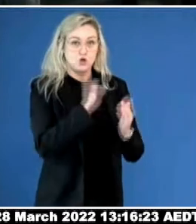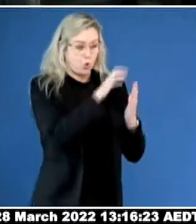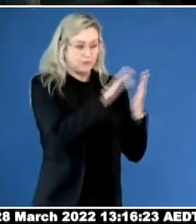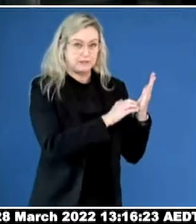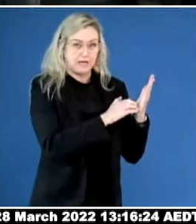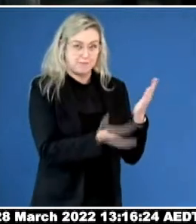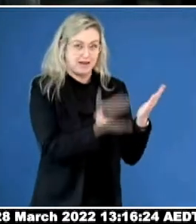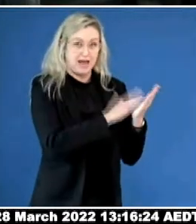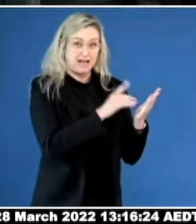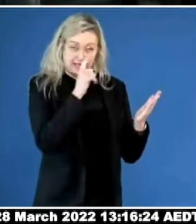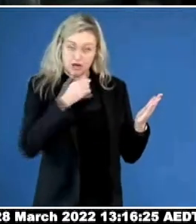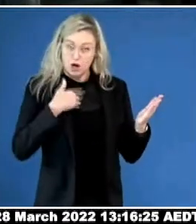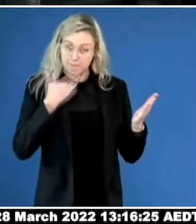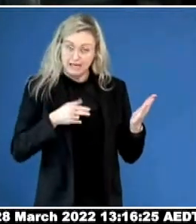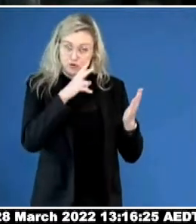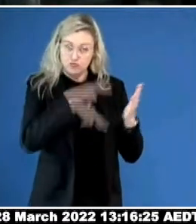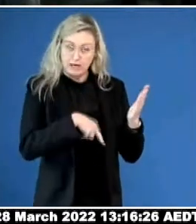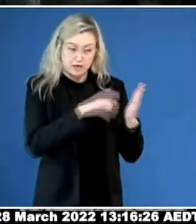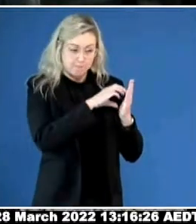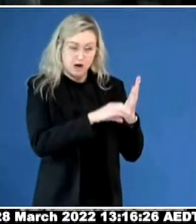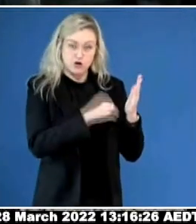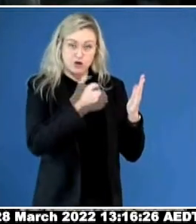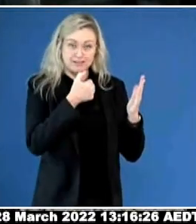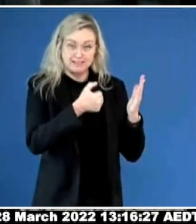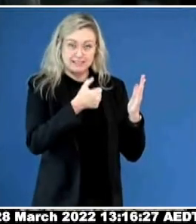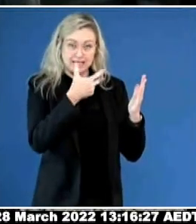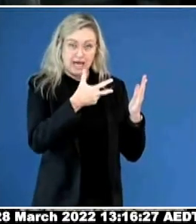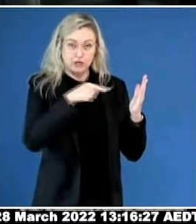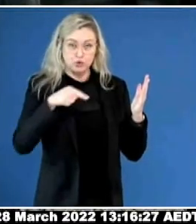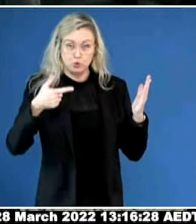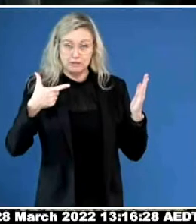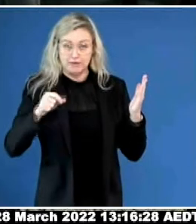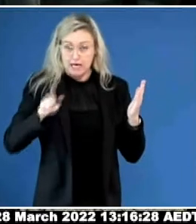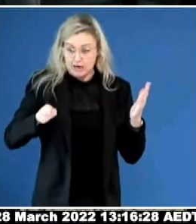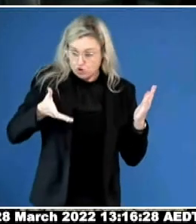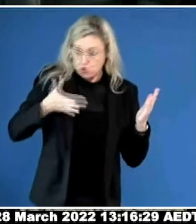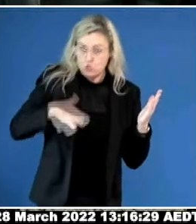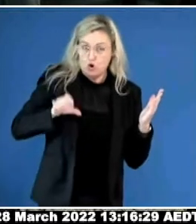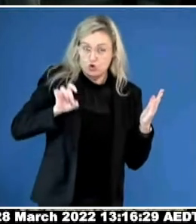70? Have a look at that. If you prefer to read it, please do.